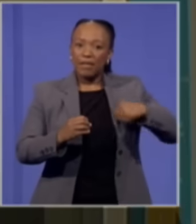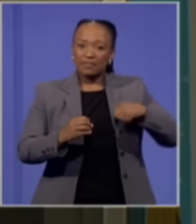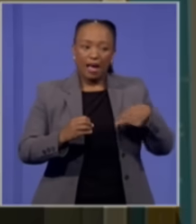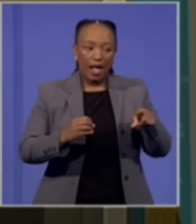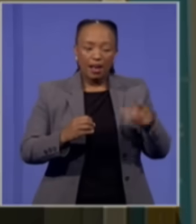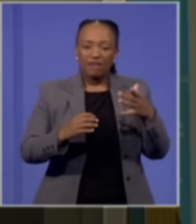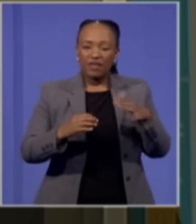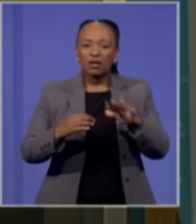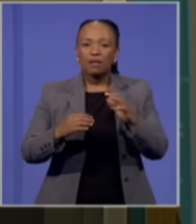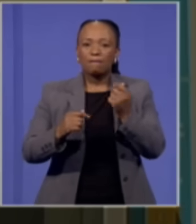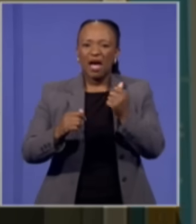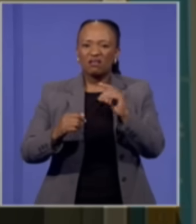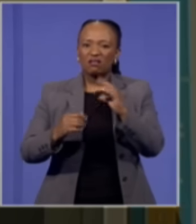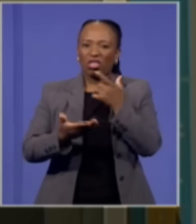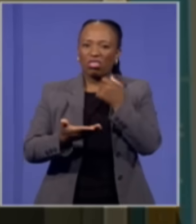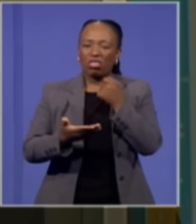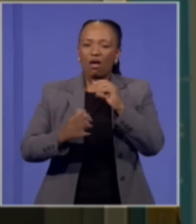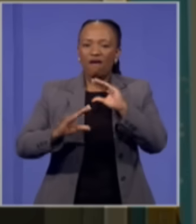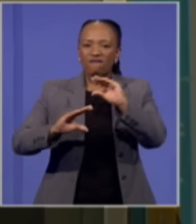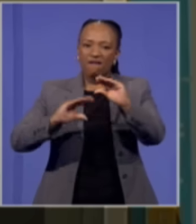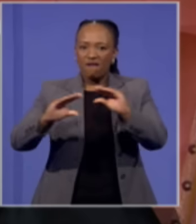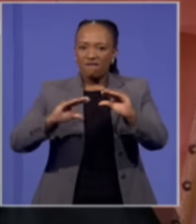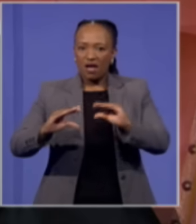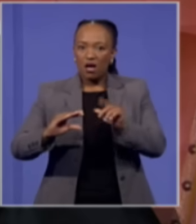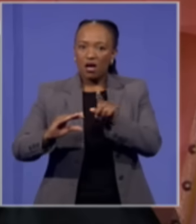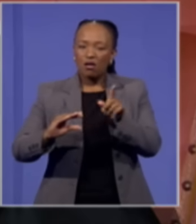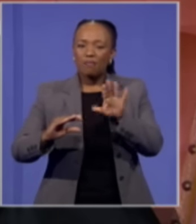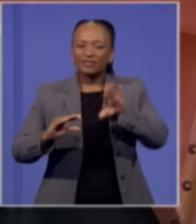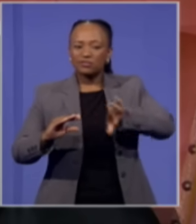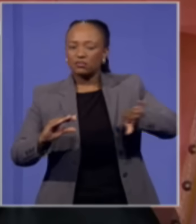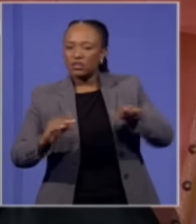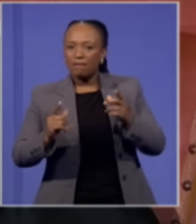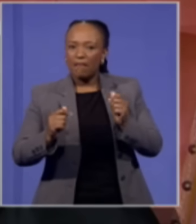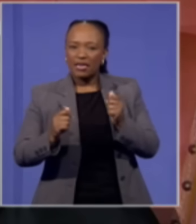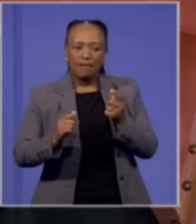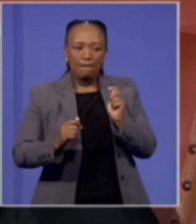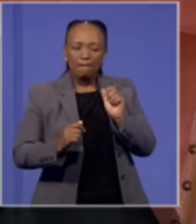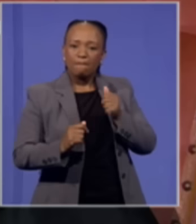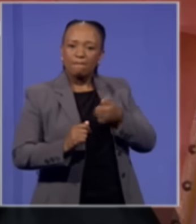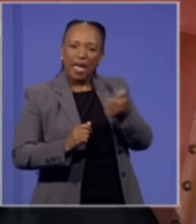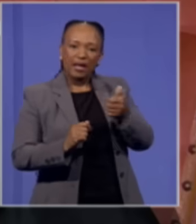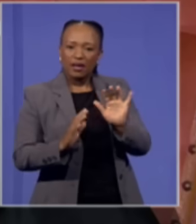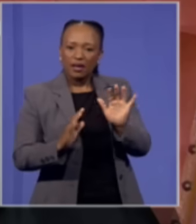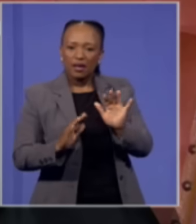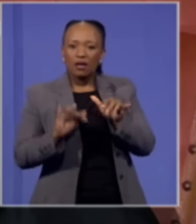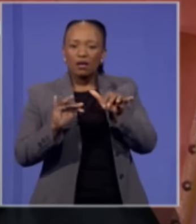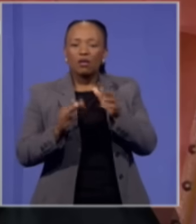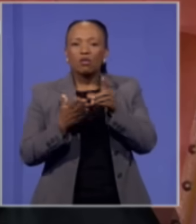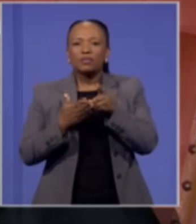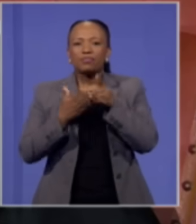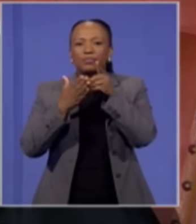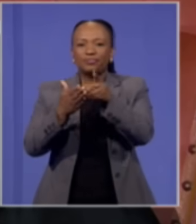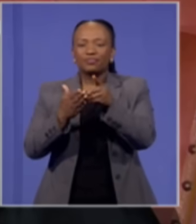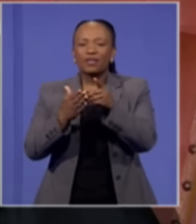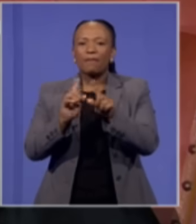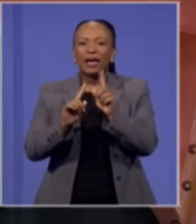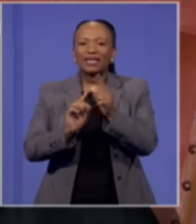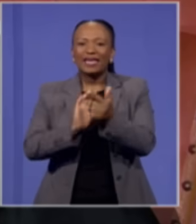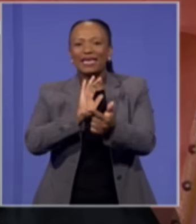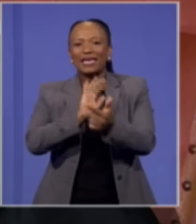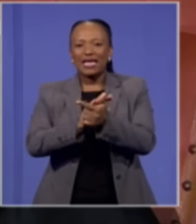molao ba bewe ka sehlohong bakeng sa ho fumana tjhelete. Those people who have who have deposited illegally then